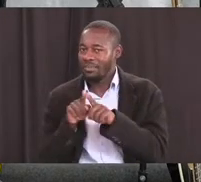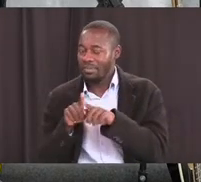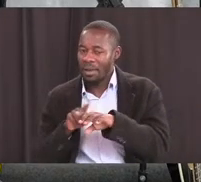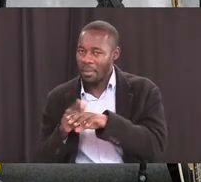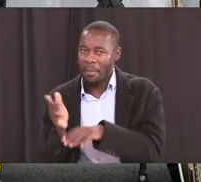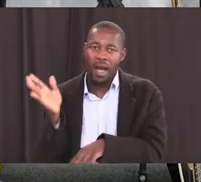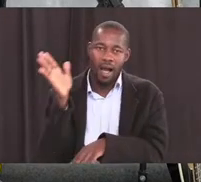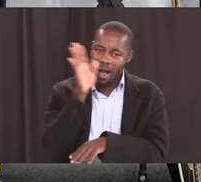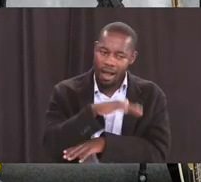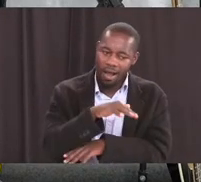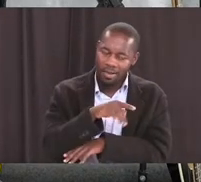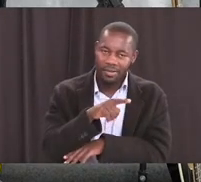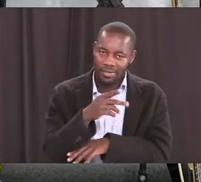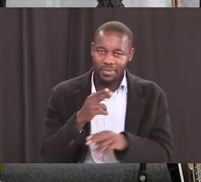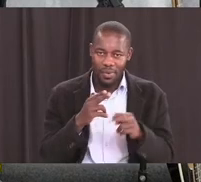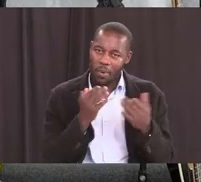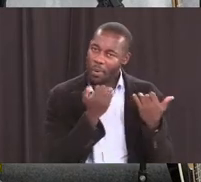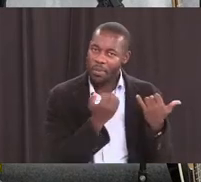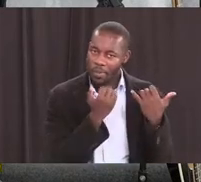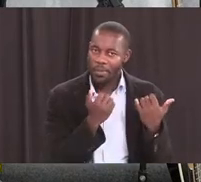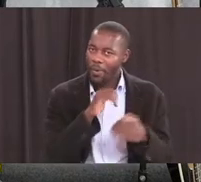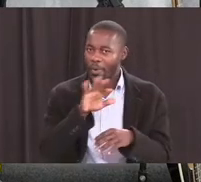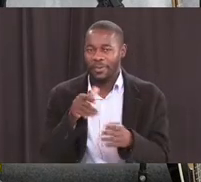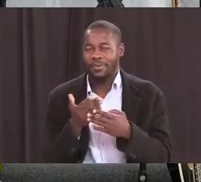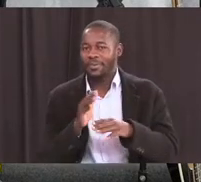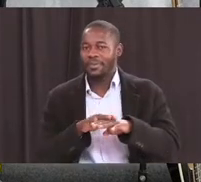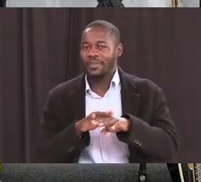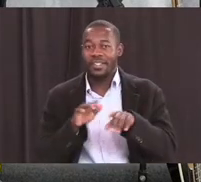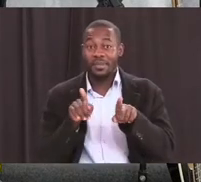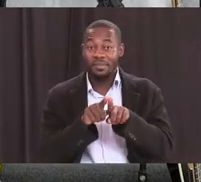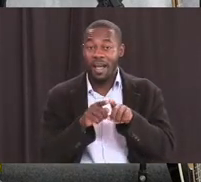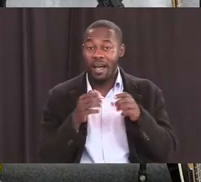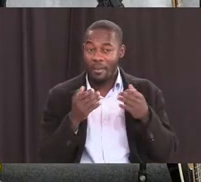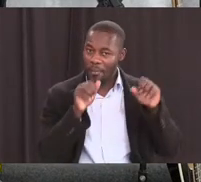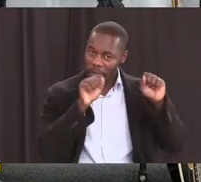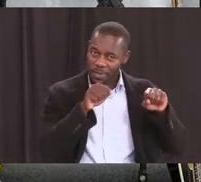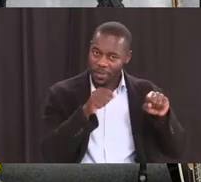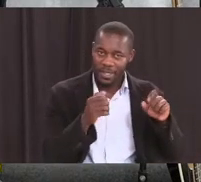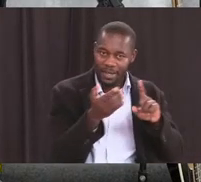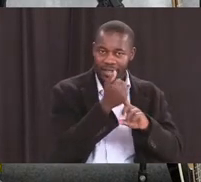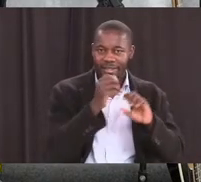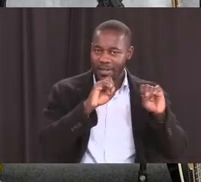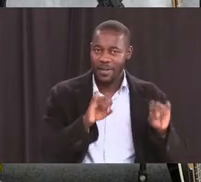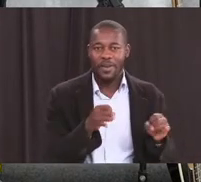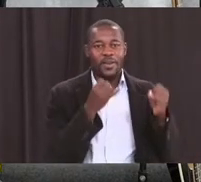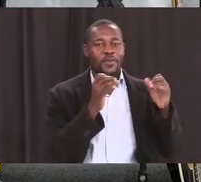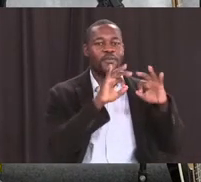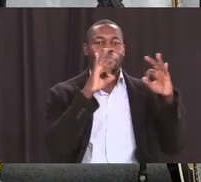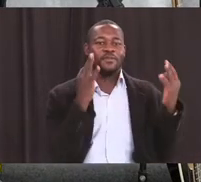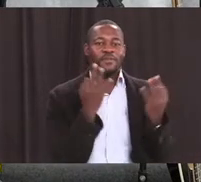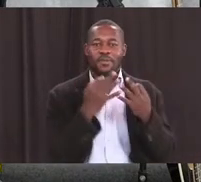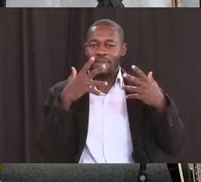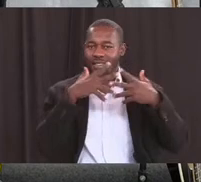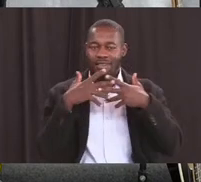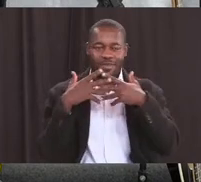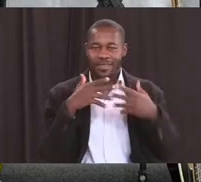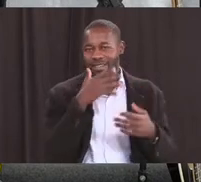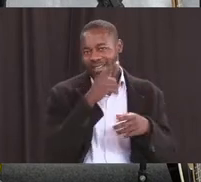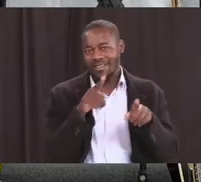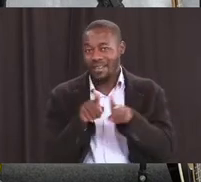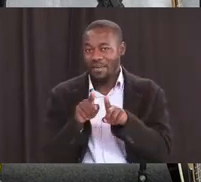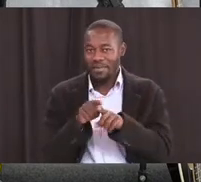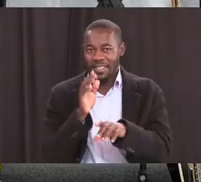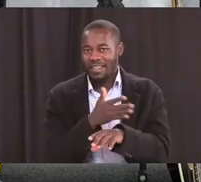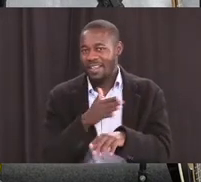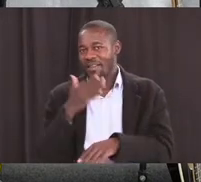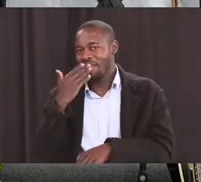States, part of God's worldwide family. But more than that, just as we've been singing this morning, that it is Christ who